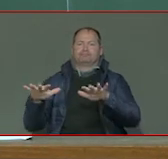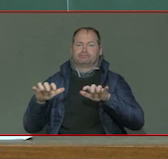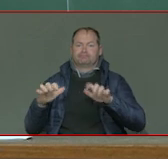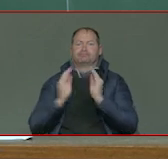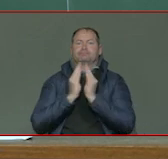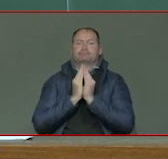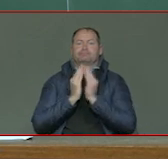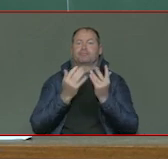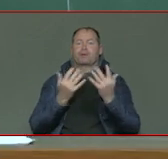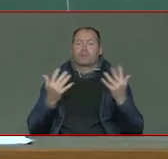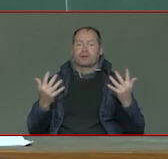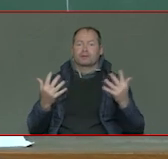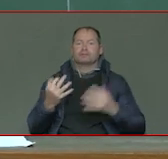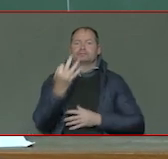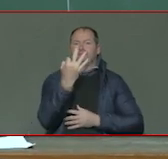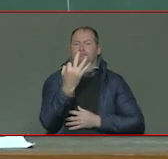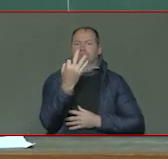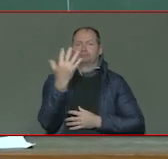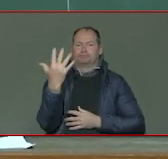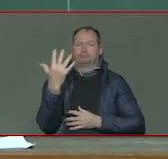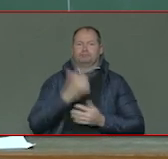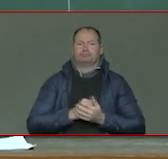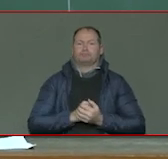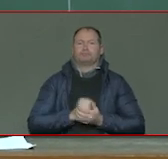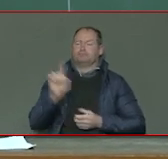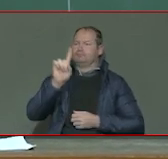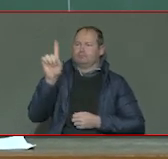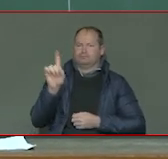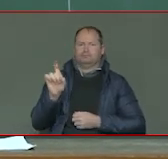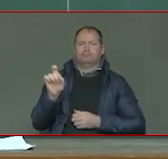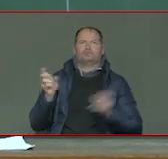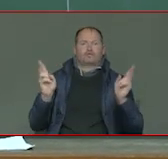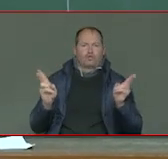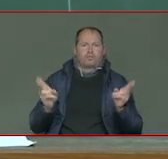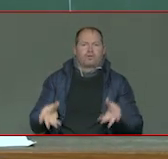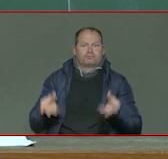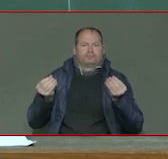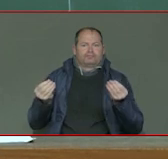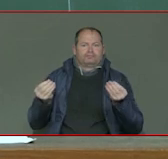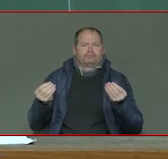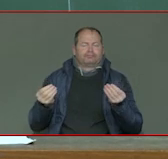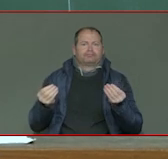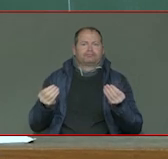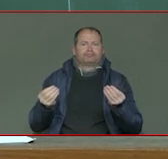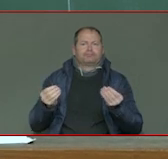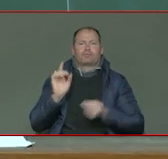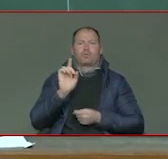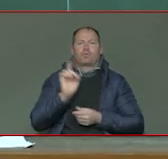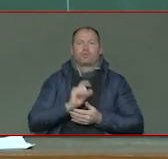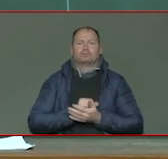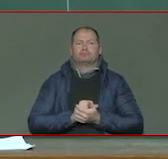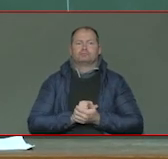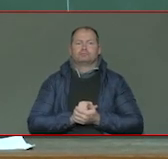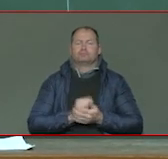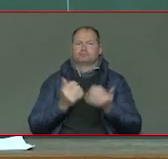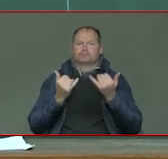are certain questions that come up in every exam. The first question in differential calculus will always be to